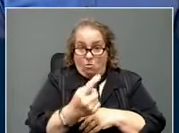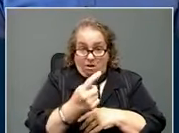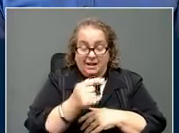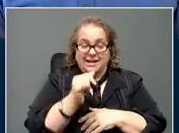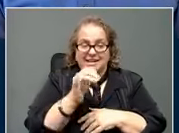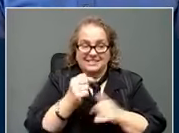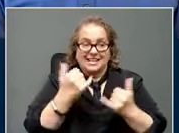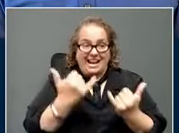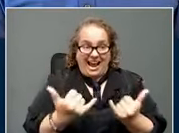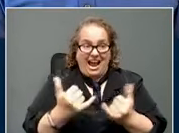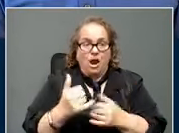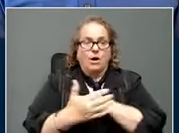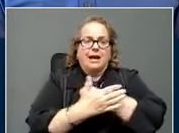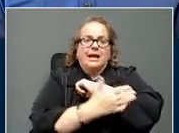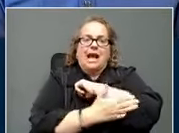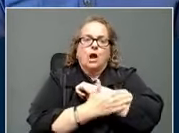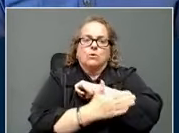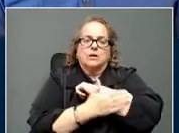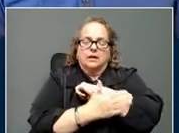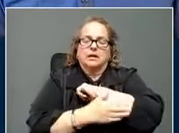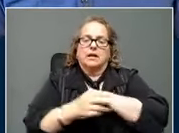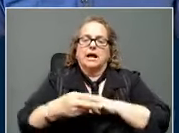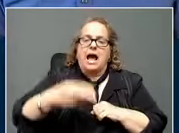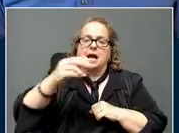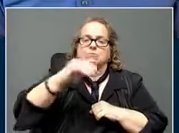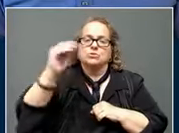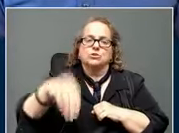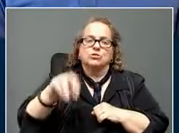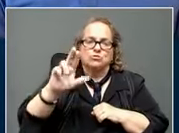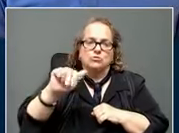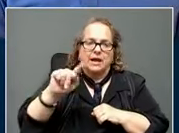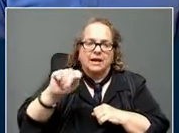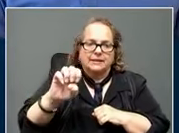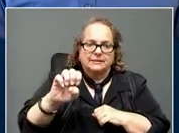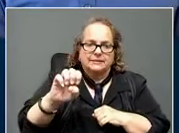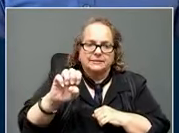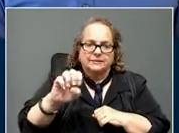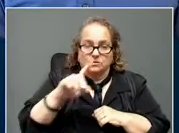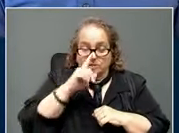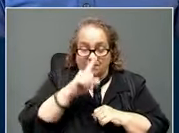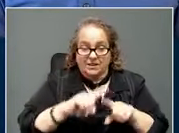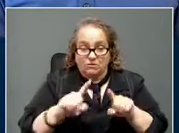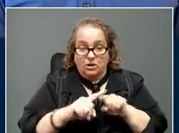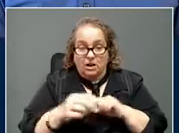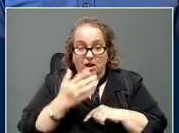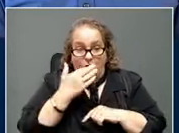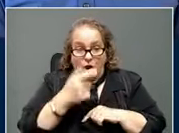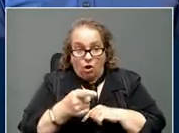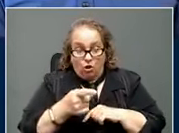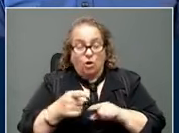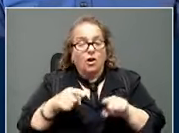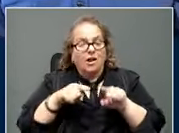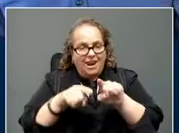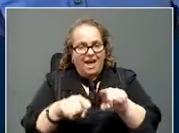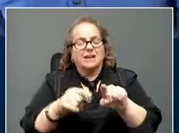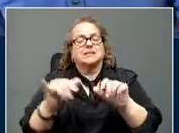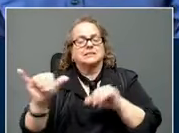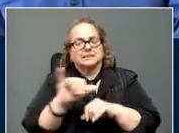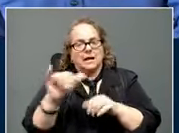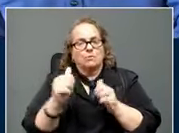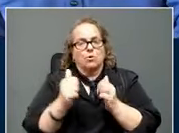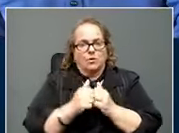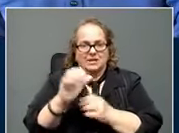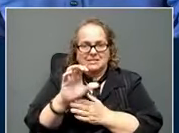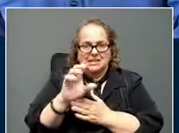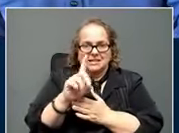county positivity rate dashboard. So these colors align with the CDC guidance on their website,